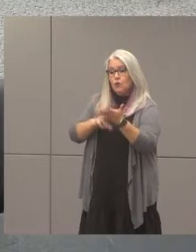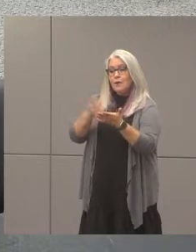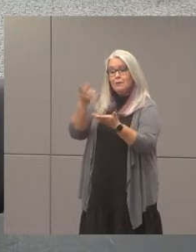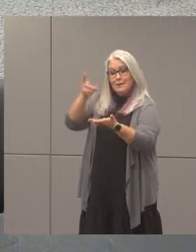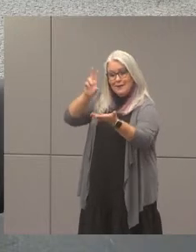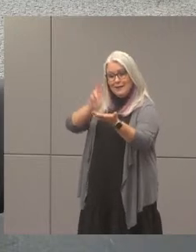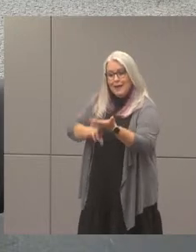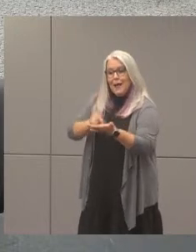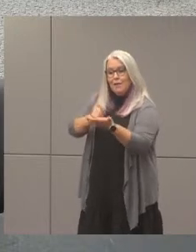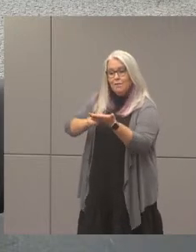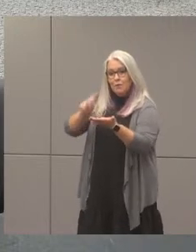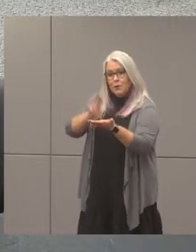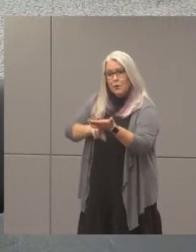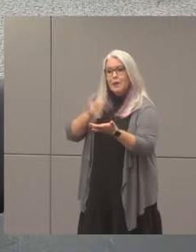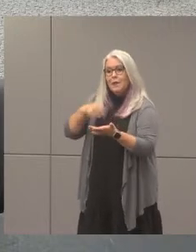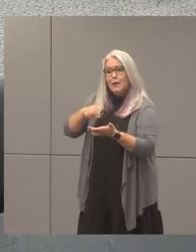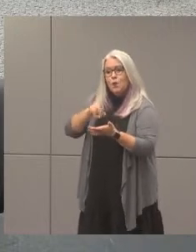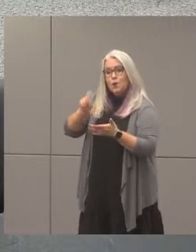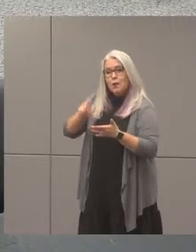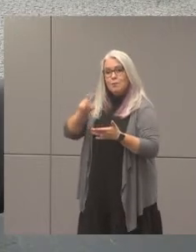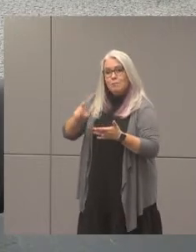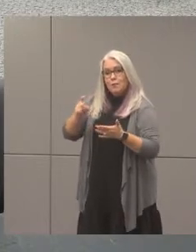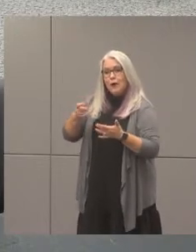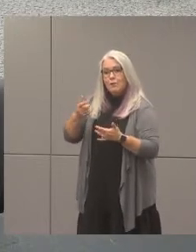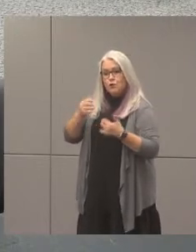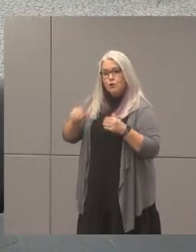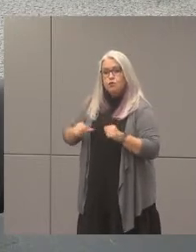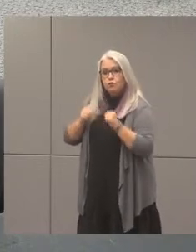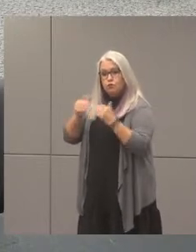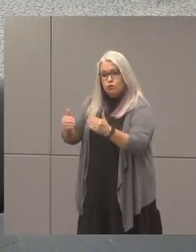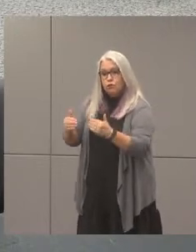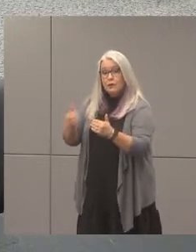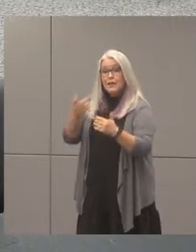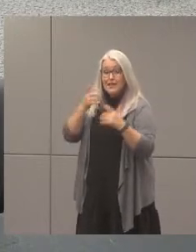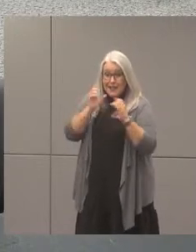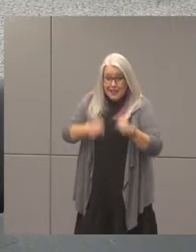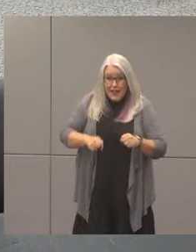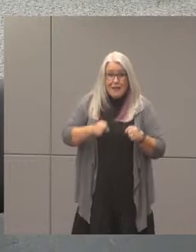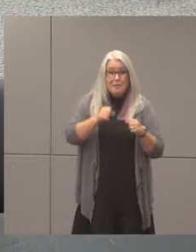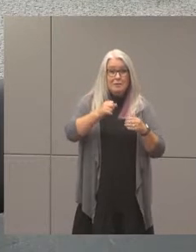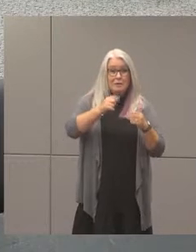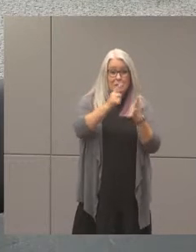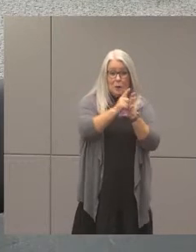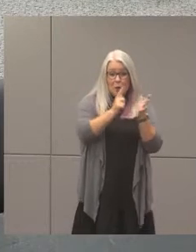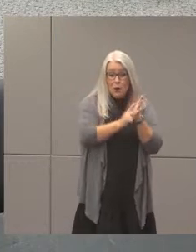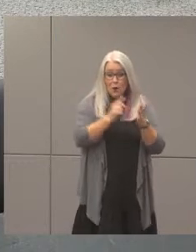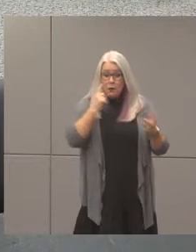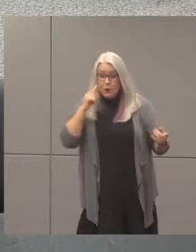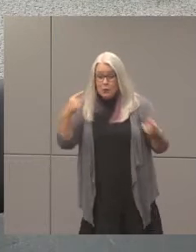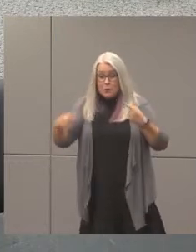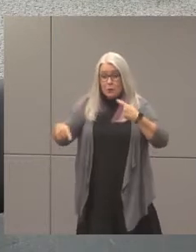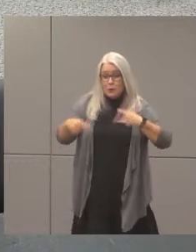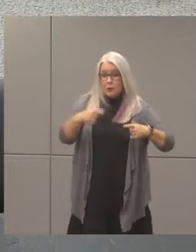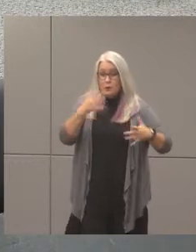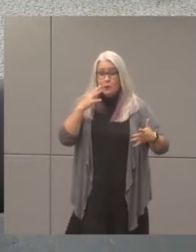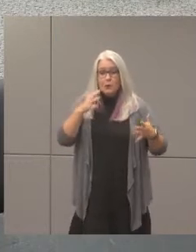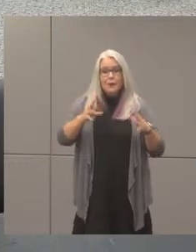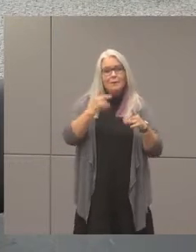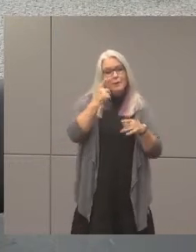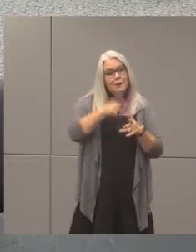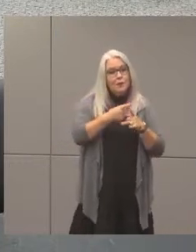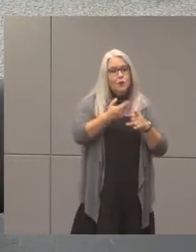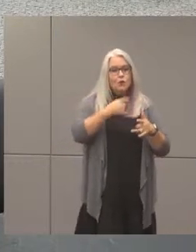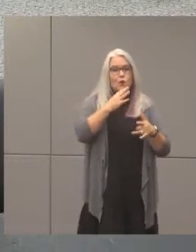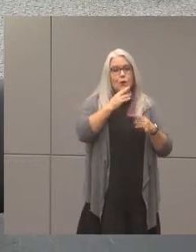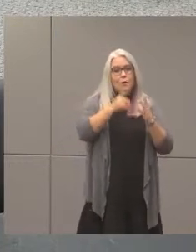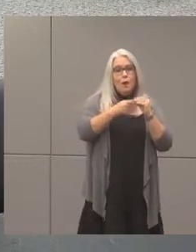the enforceability of that, I guess, would be. Could it be litigated? I suppose anything could, but then you're talking about additional costs to do that